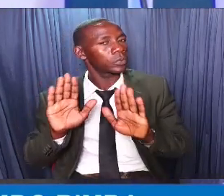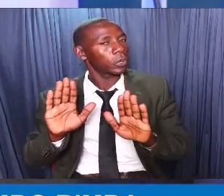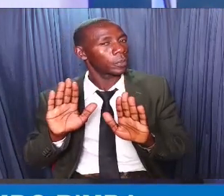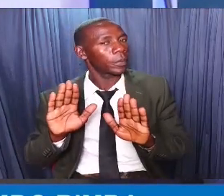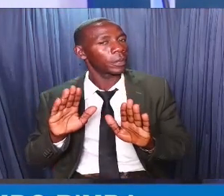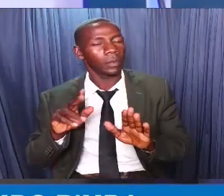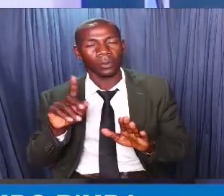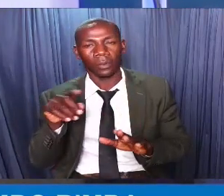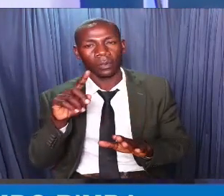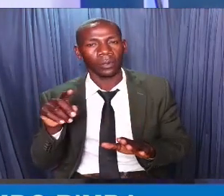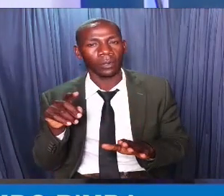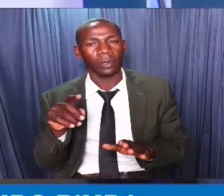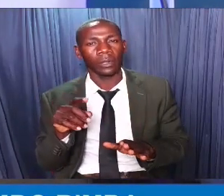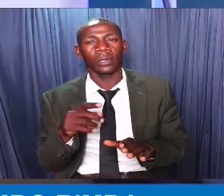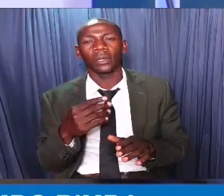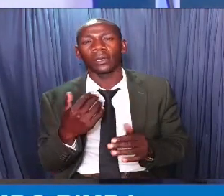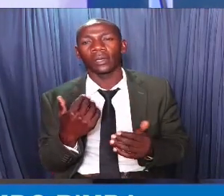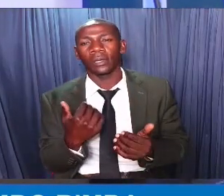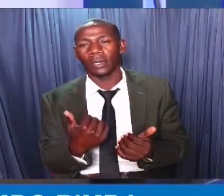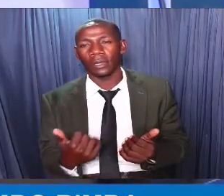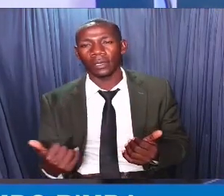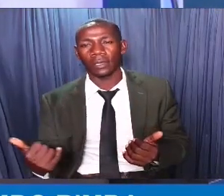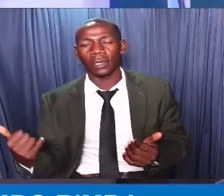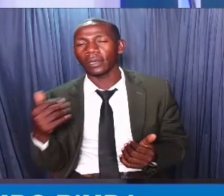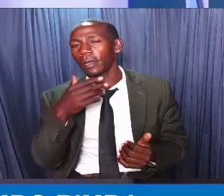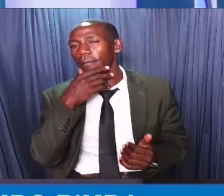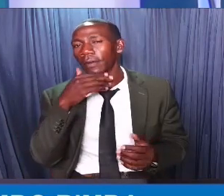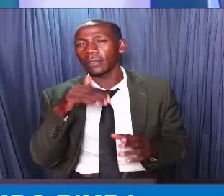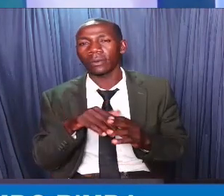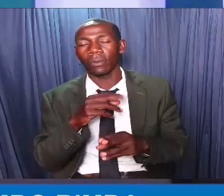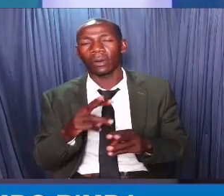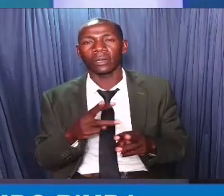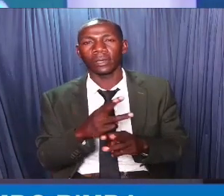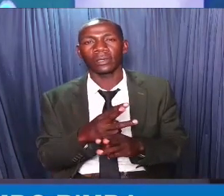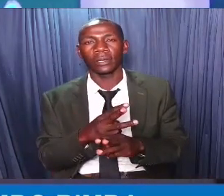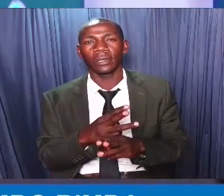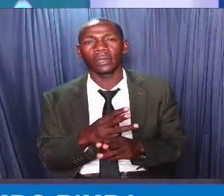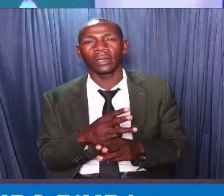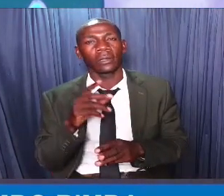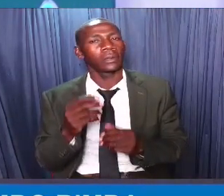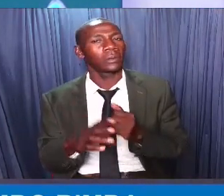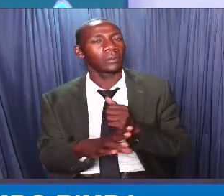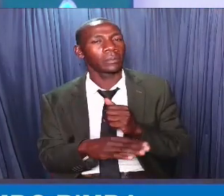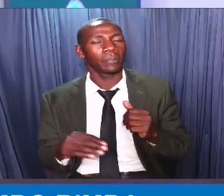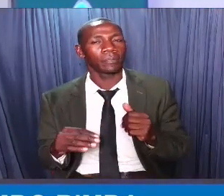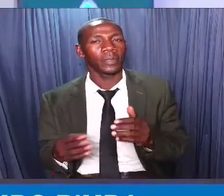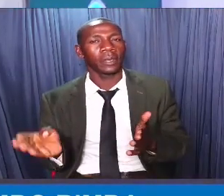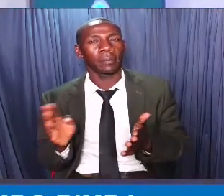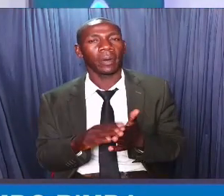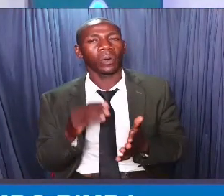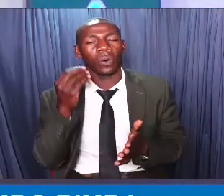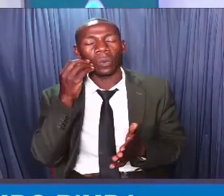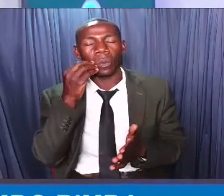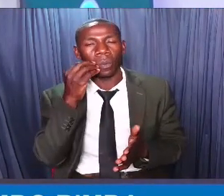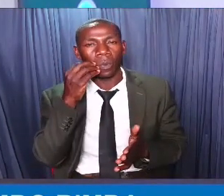has forsaken oathness. Hata wewe mwana na mimi baba wa dunia hii. You too and I as a father. Mwana kwa mkora. However, your child is leo arudi nyumbani. Today to